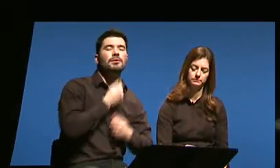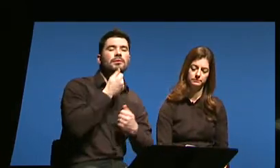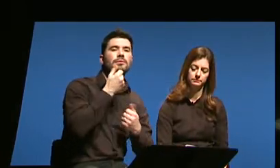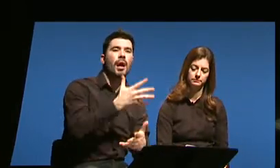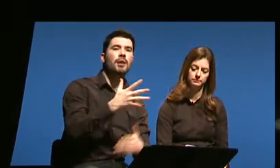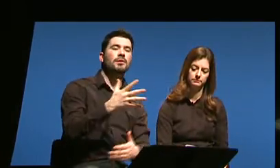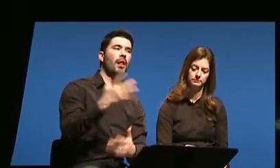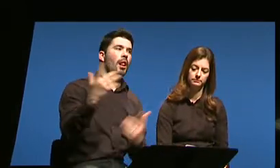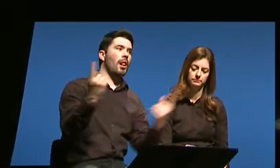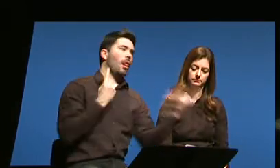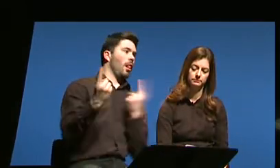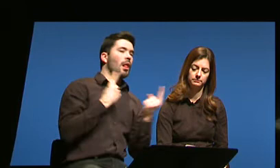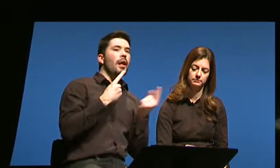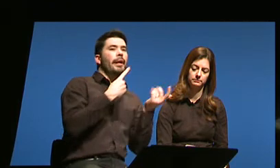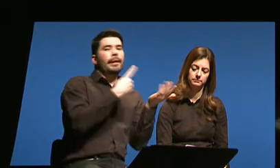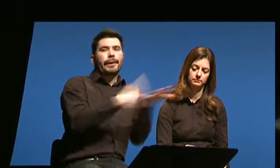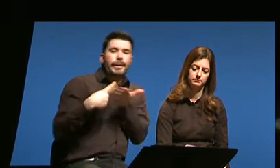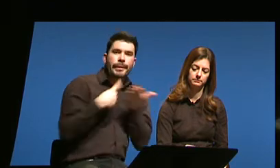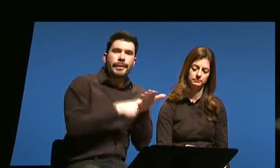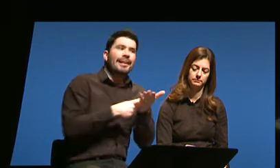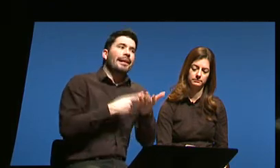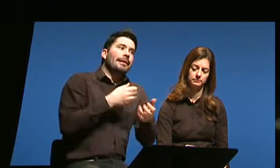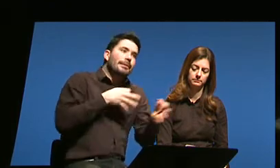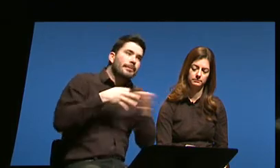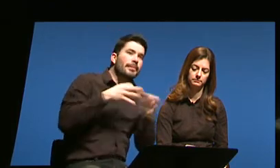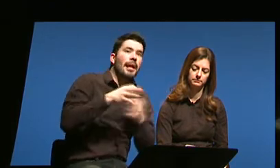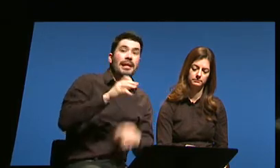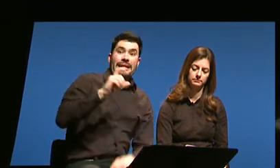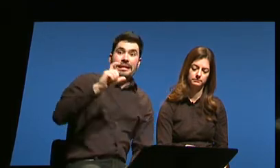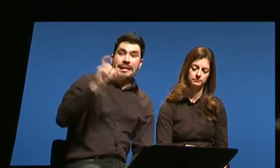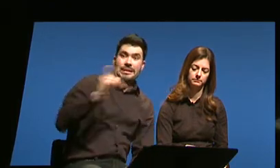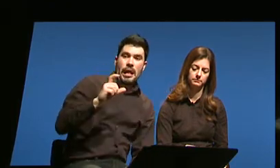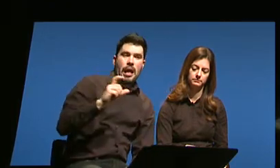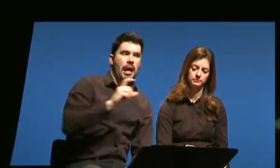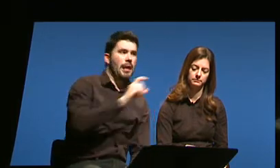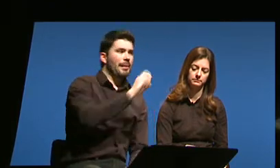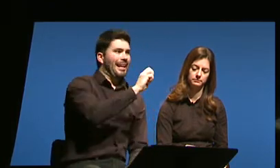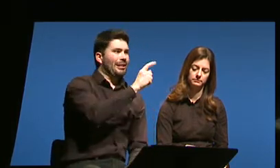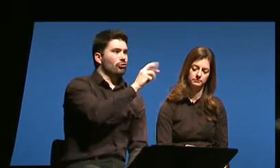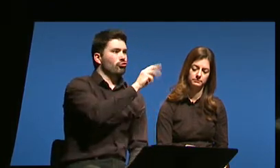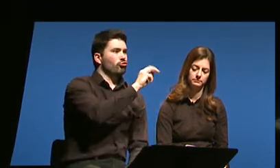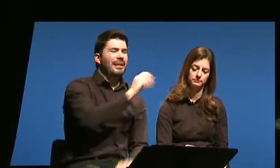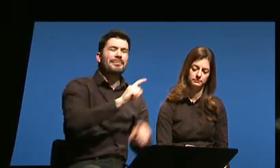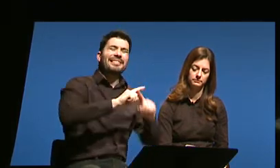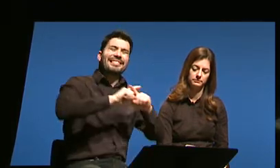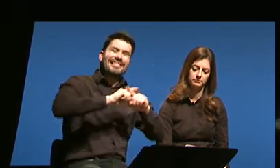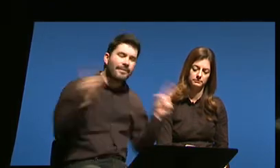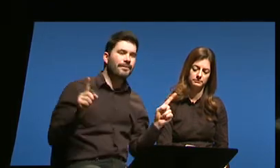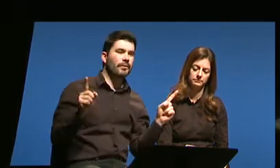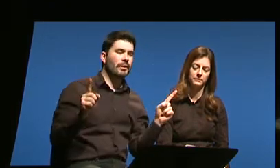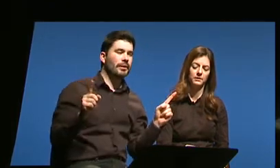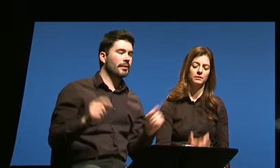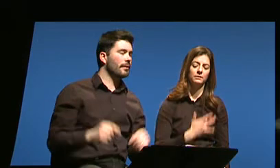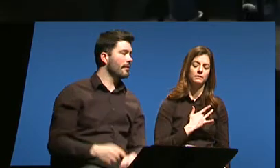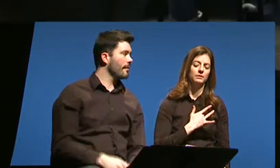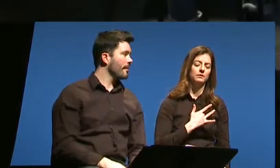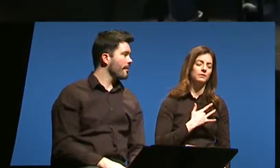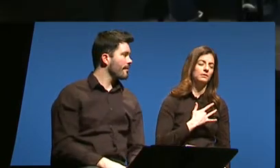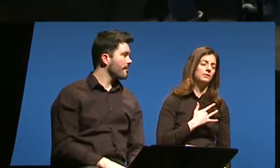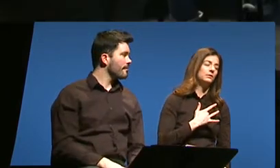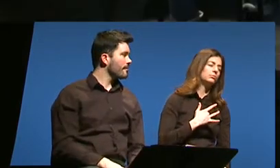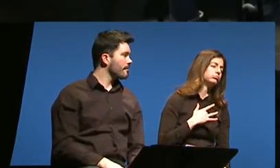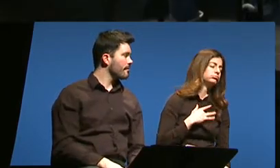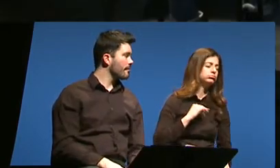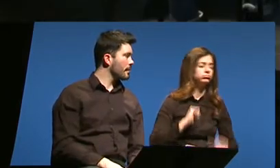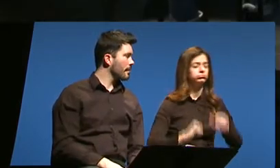to explain how the ideals of Islam are separate from the motives of radical extremists. I'm heartbroken and uneasy. As tragic